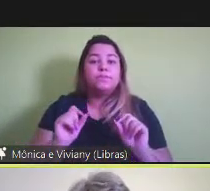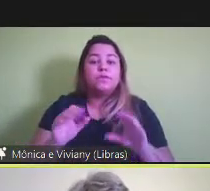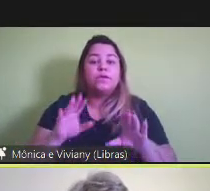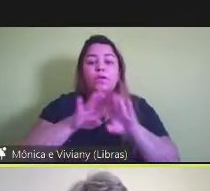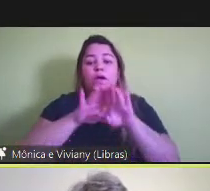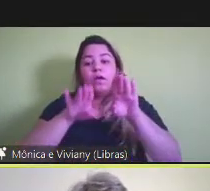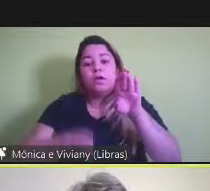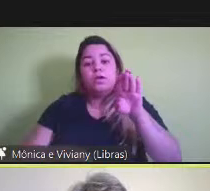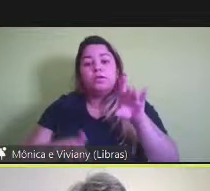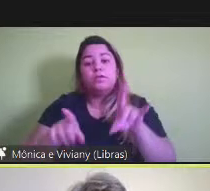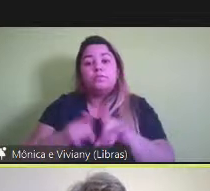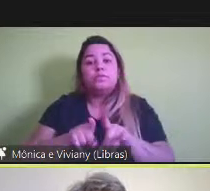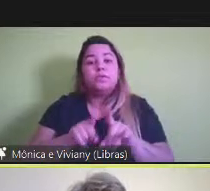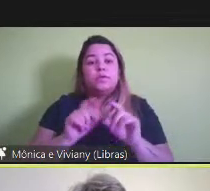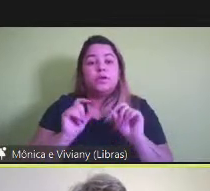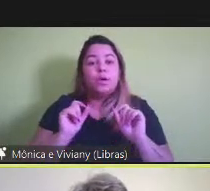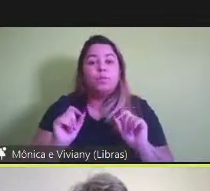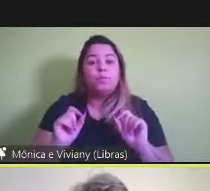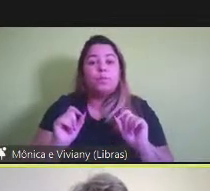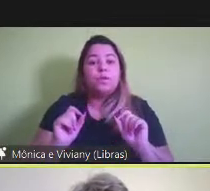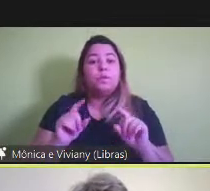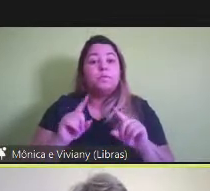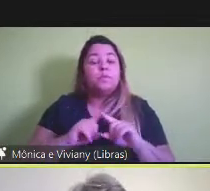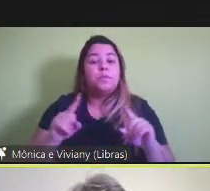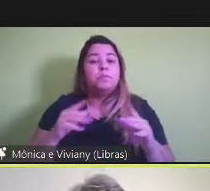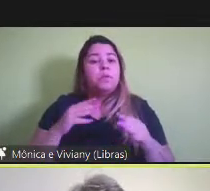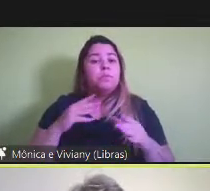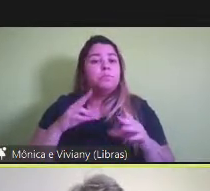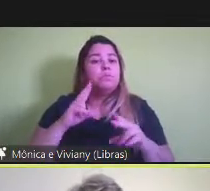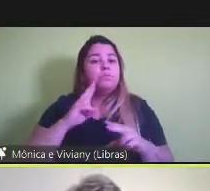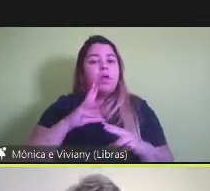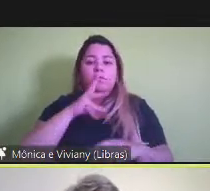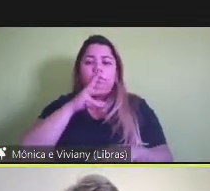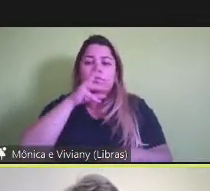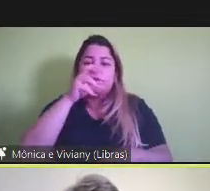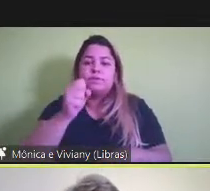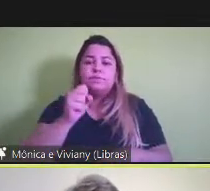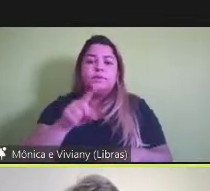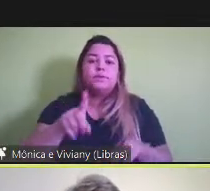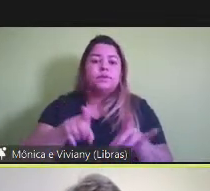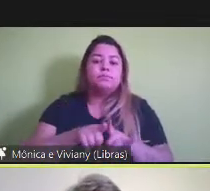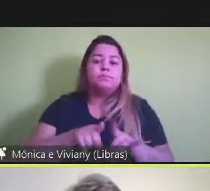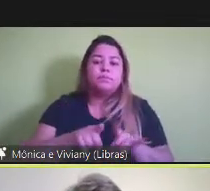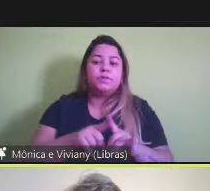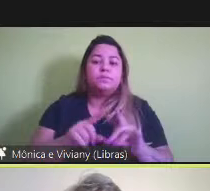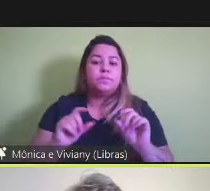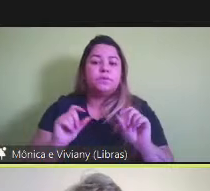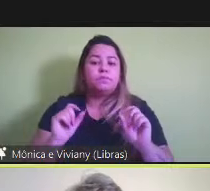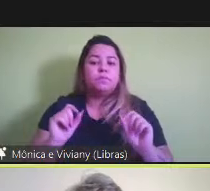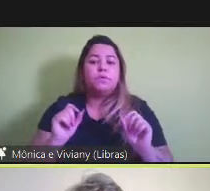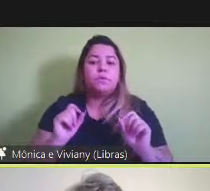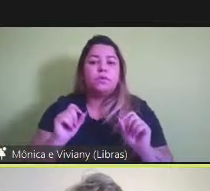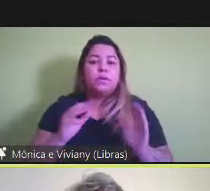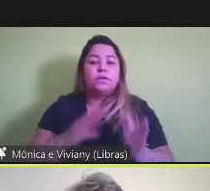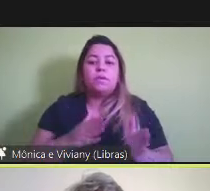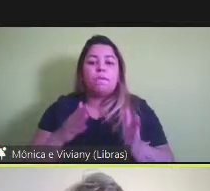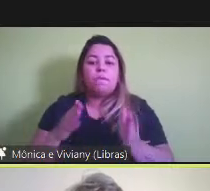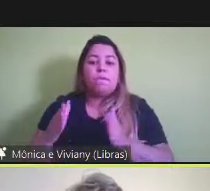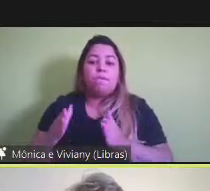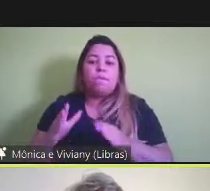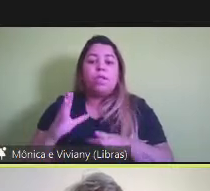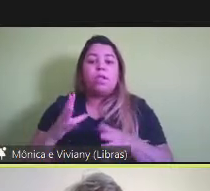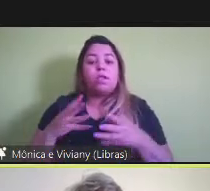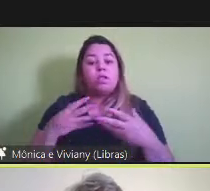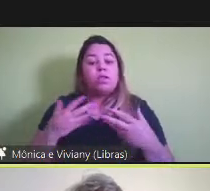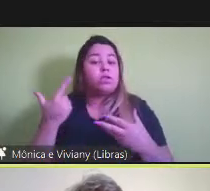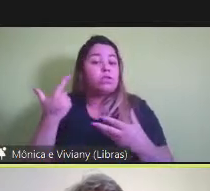this world and that it's so full of inequalities, but from the perspective of strength, a